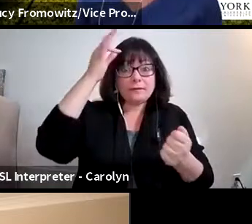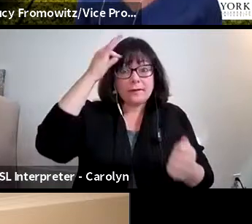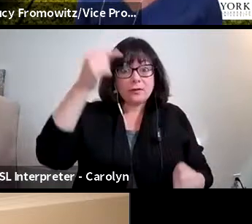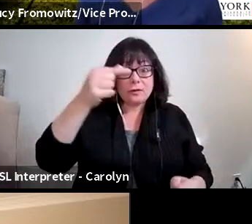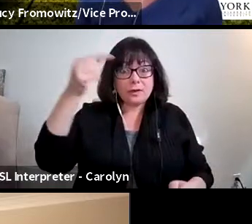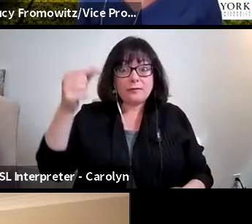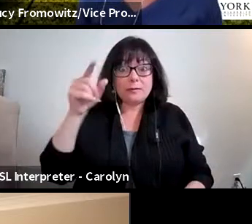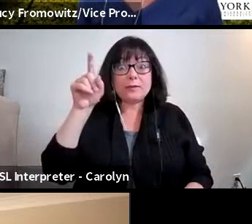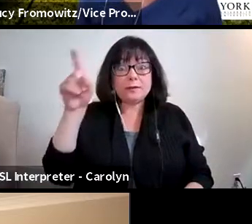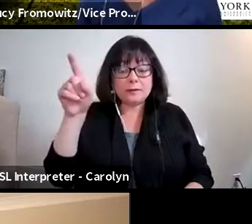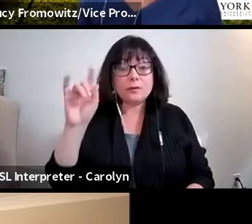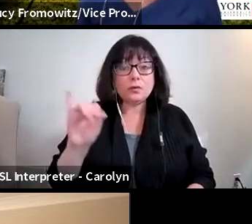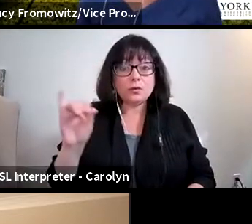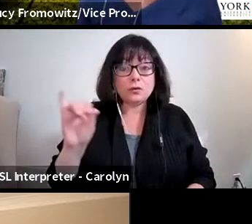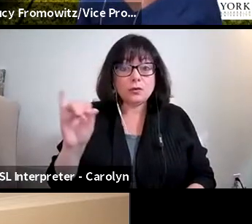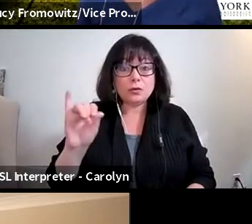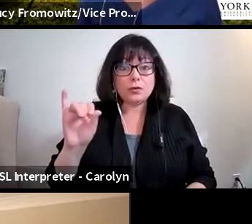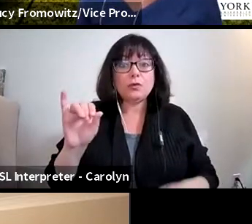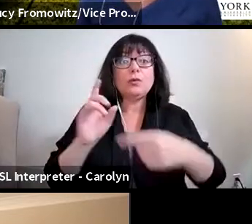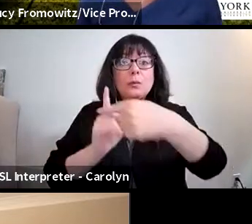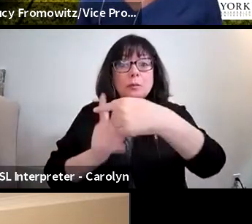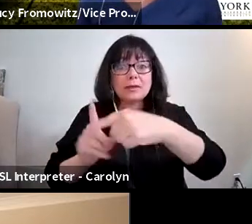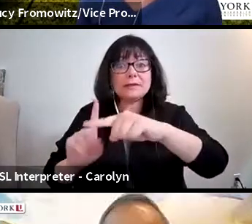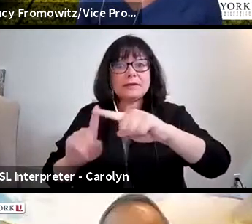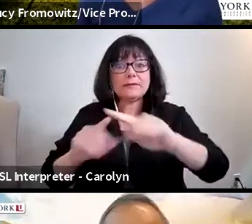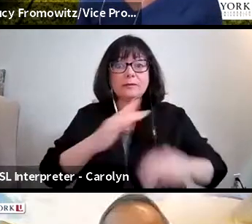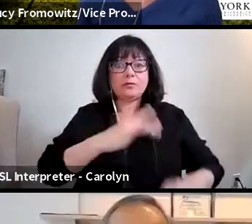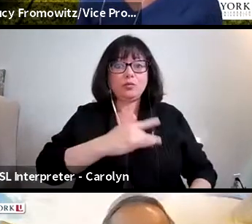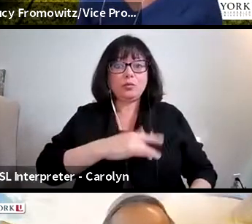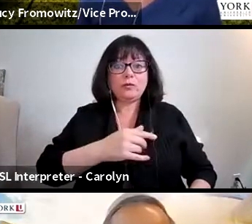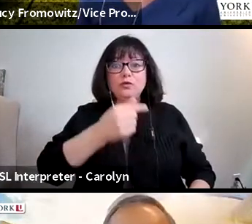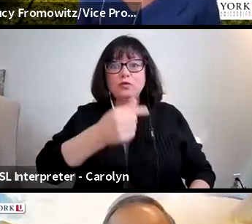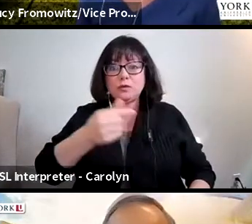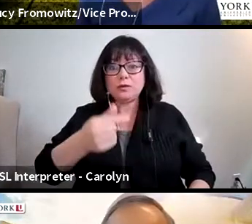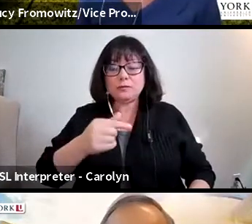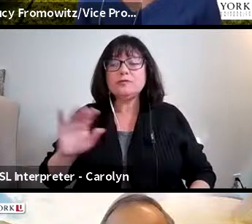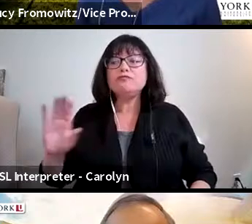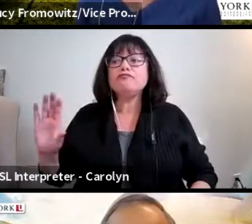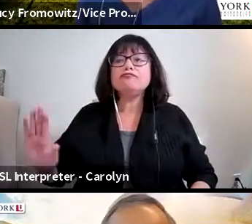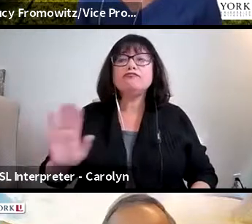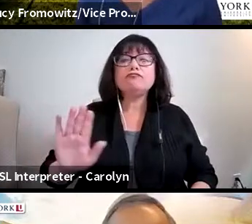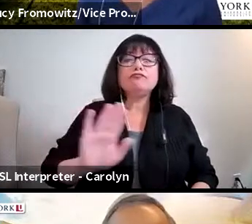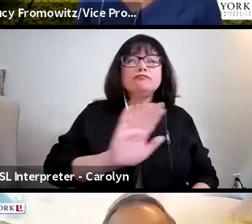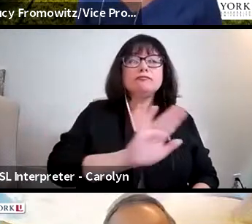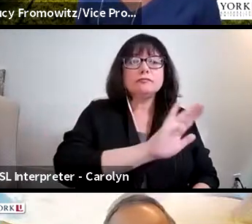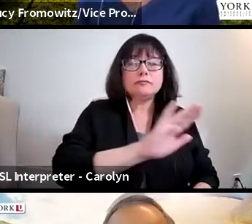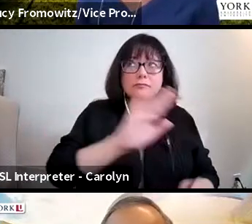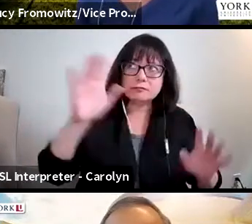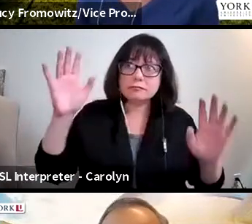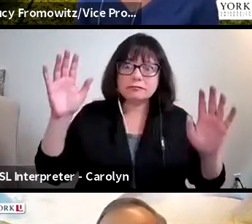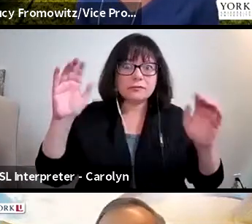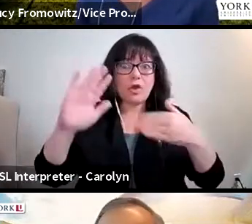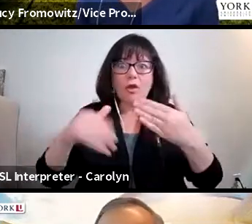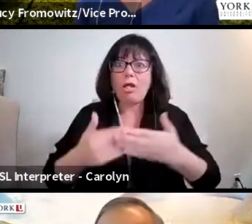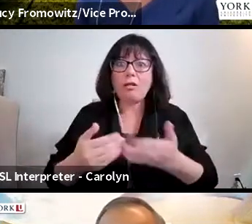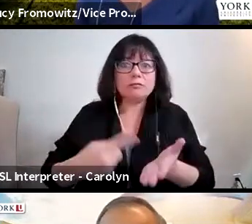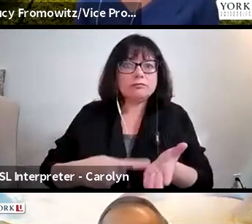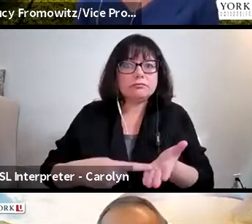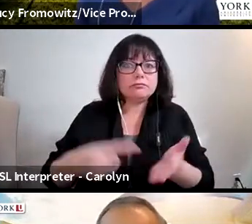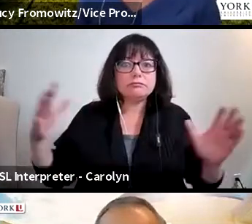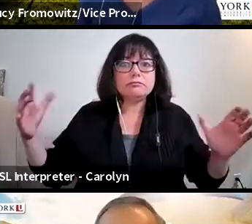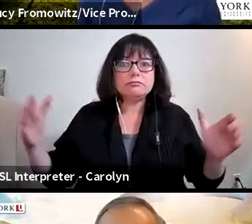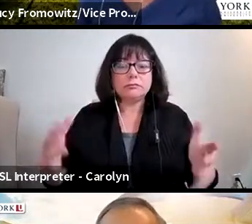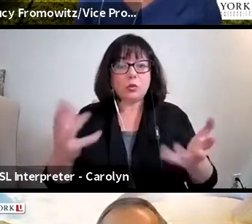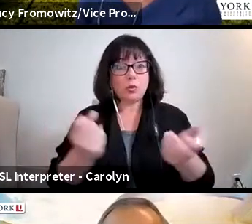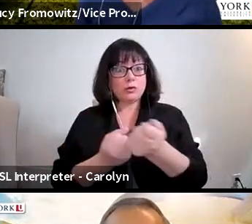in combination with the provinces, because the supporting a corridor for international students to